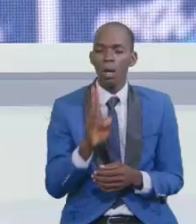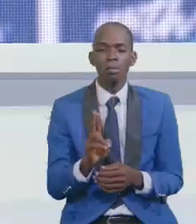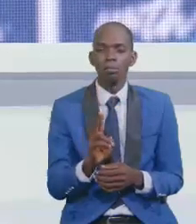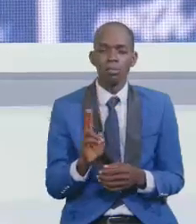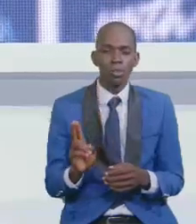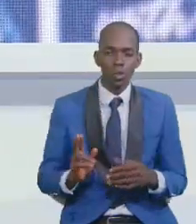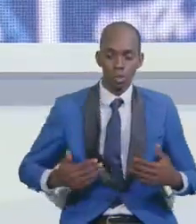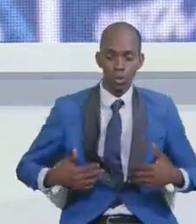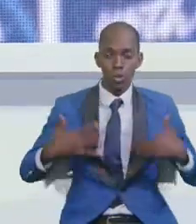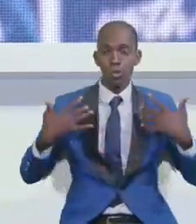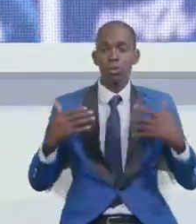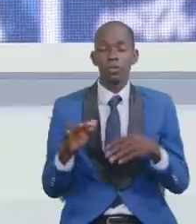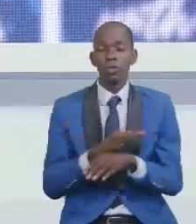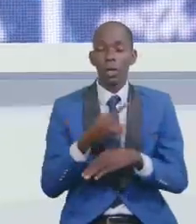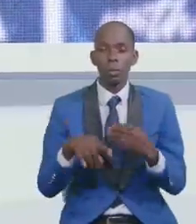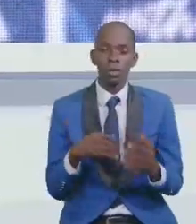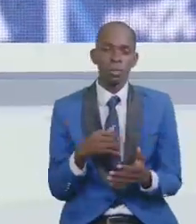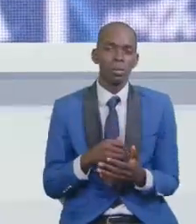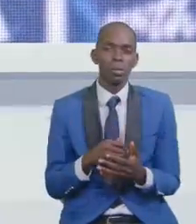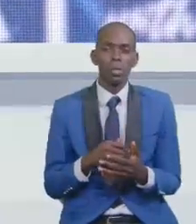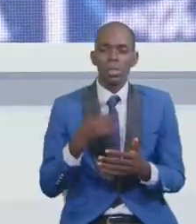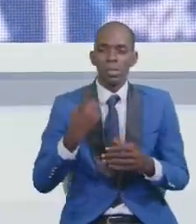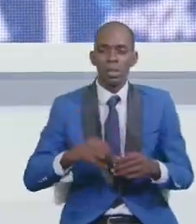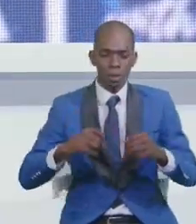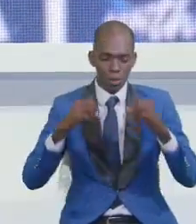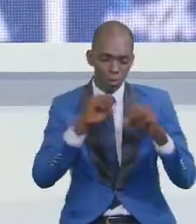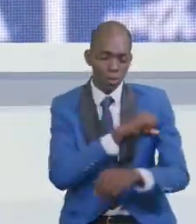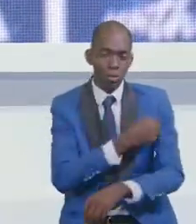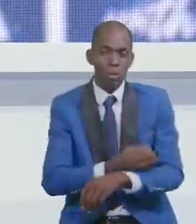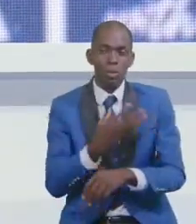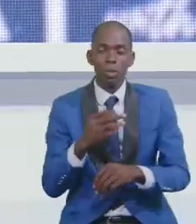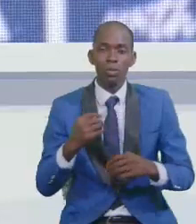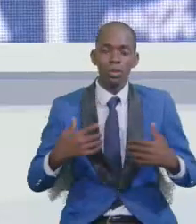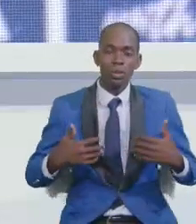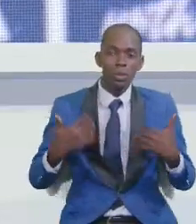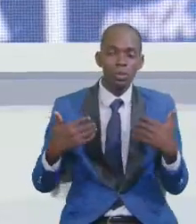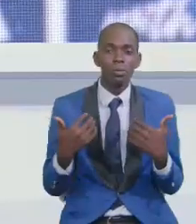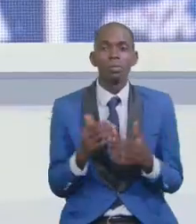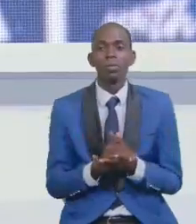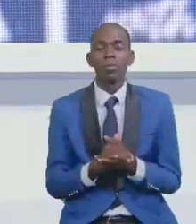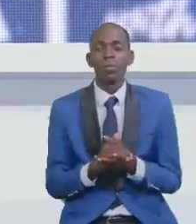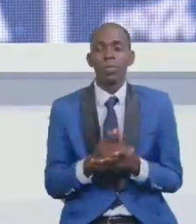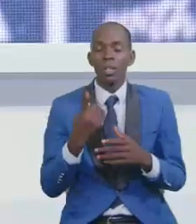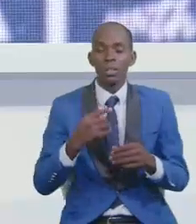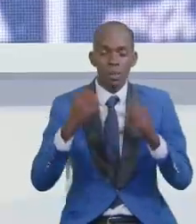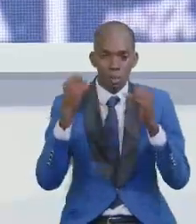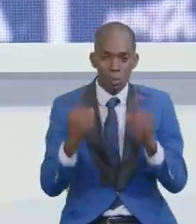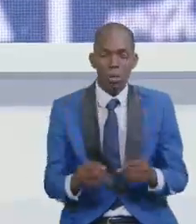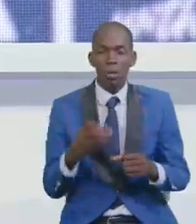it. The strength of the youth, the power of the